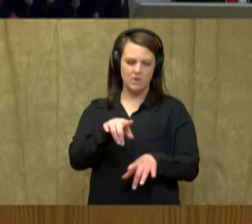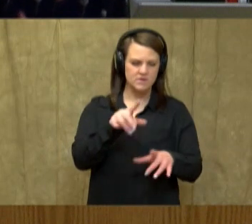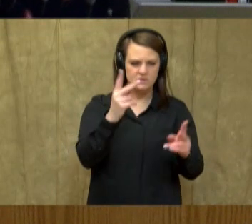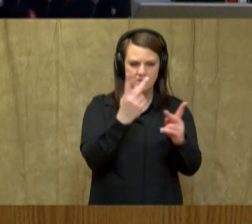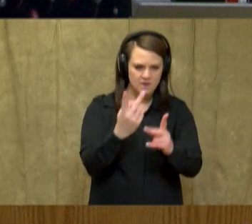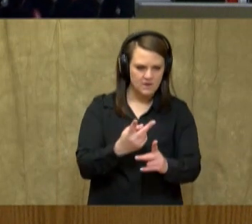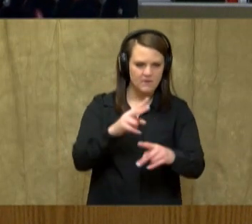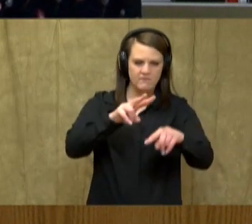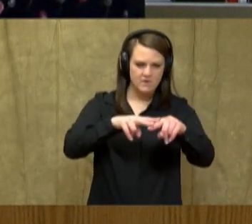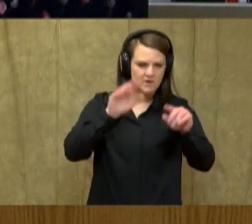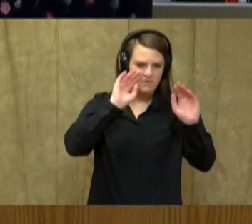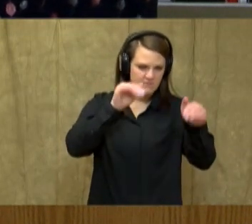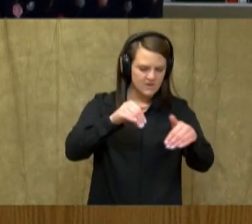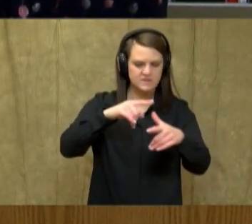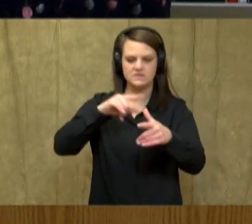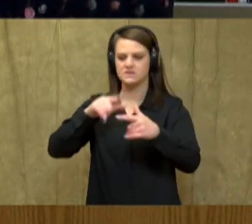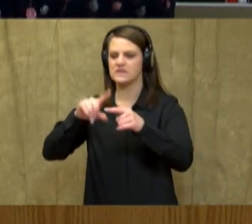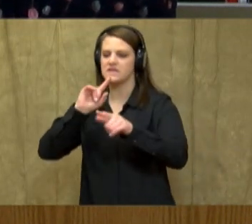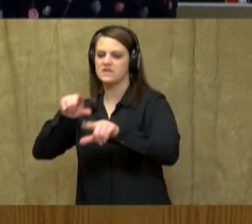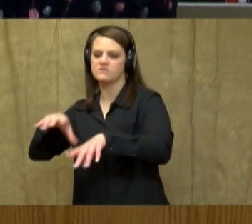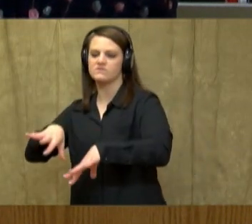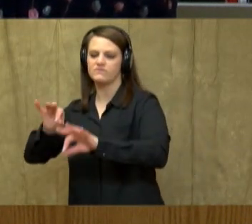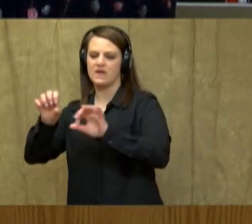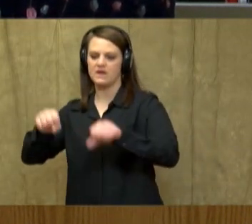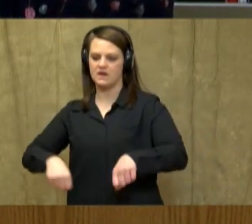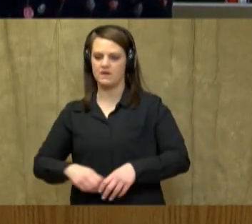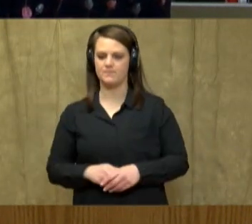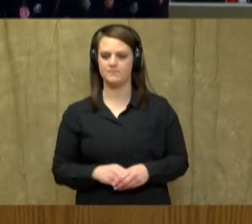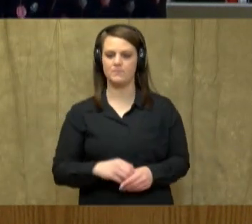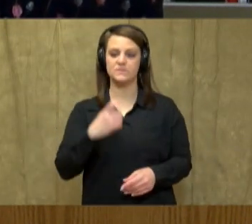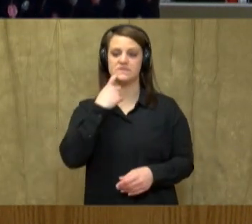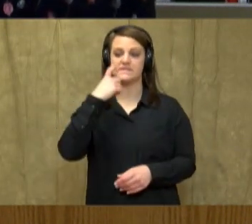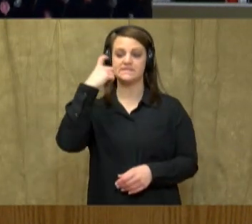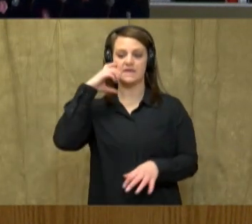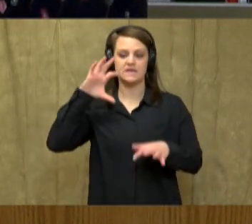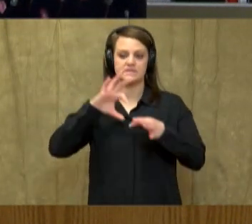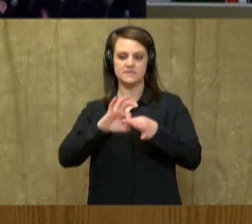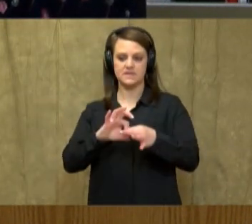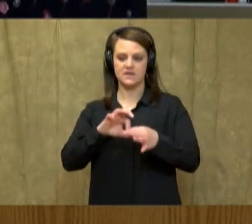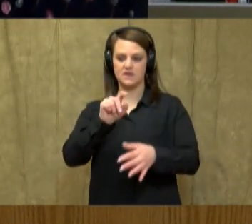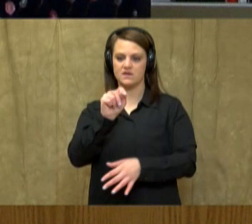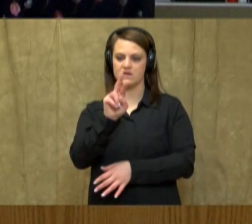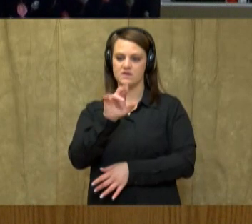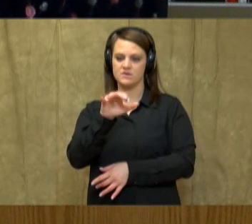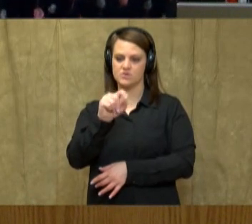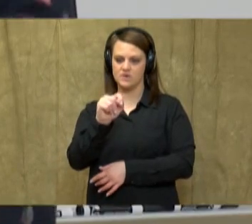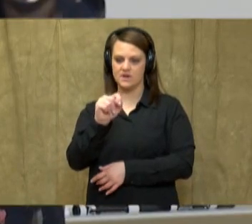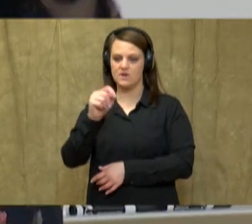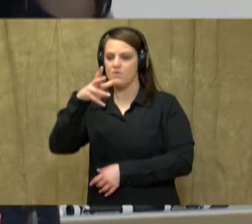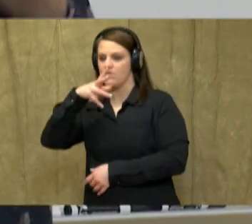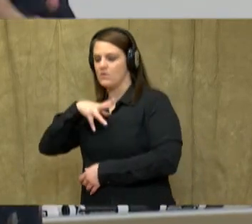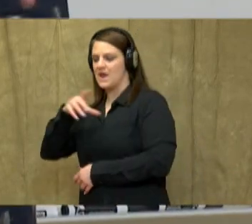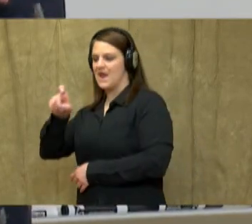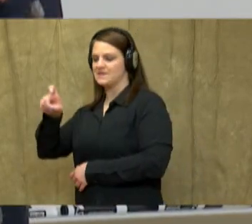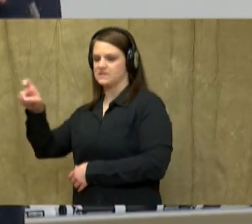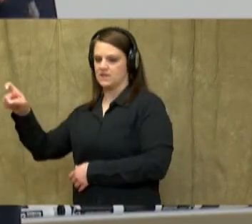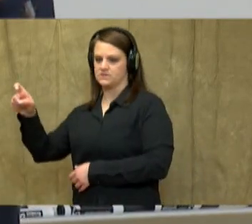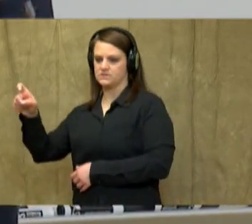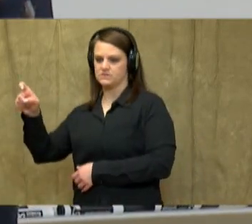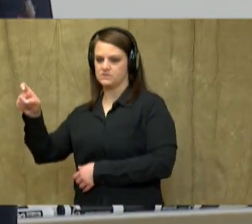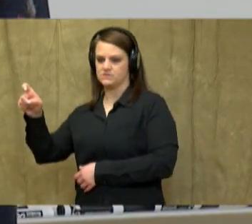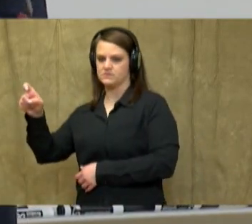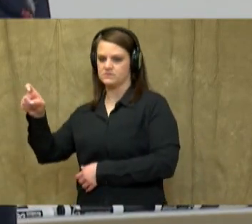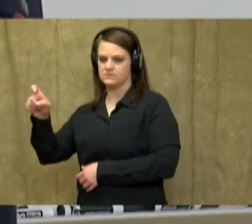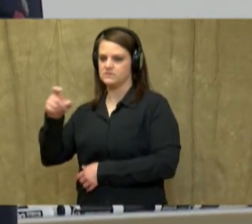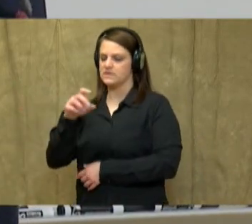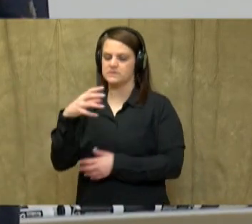answers. The biggest thing is, remember, with sex-linked traits, if you are female, you are XX, and it works just like dominant